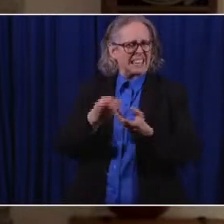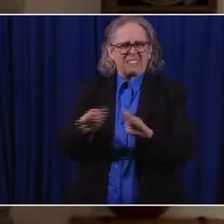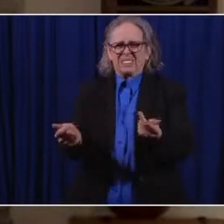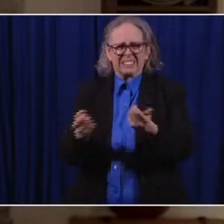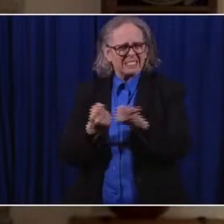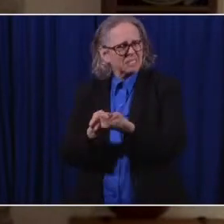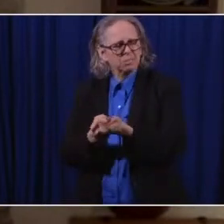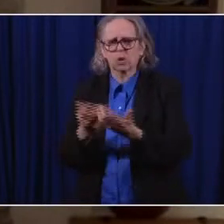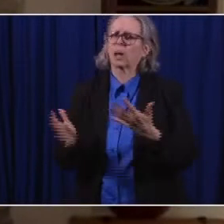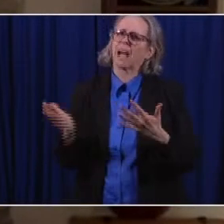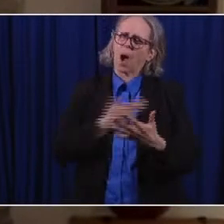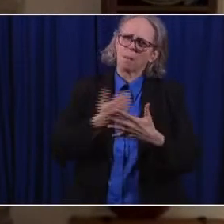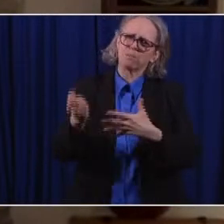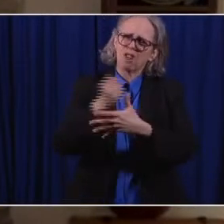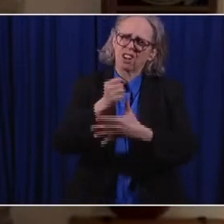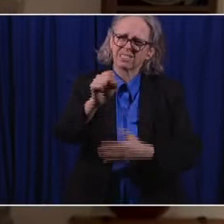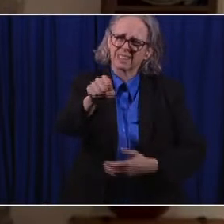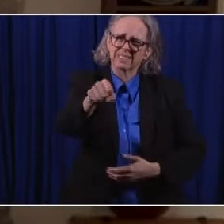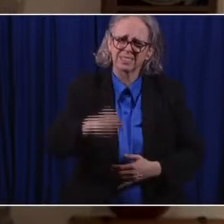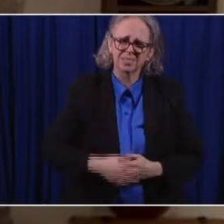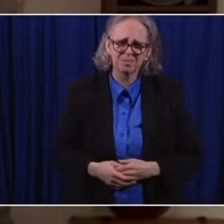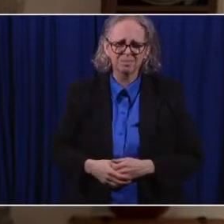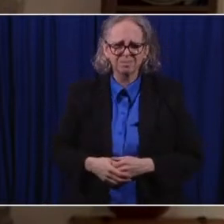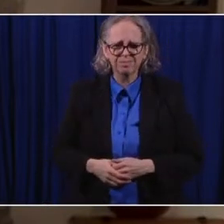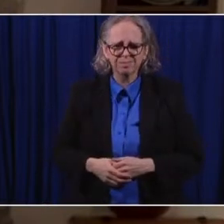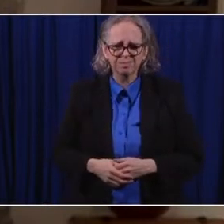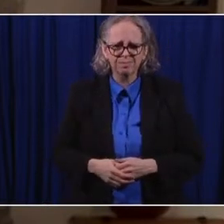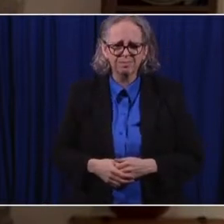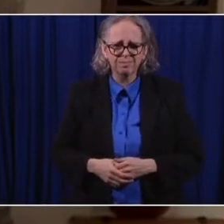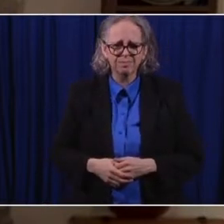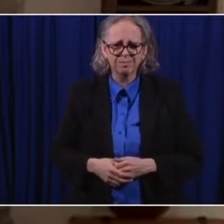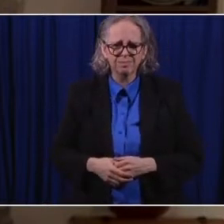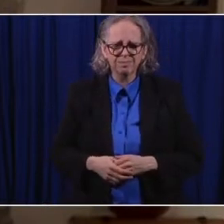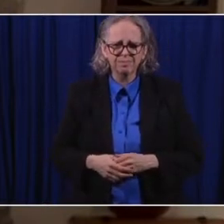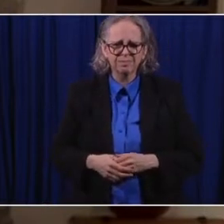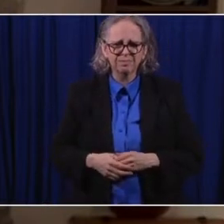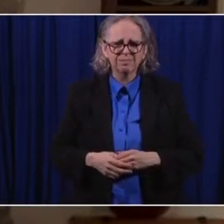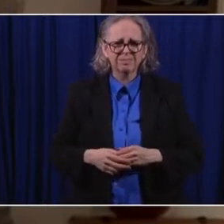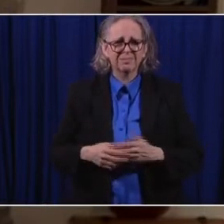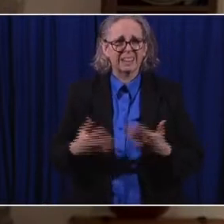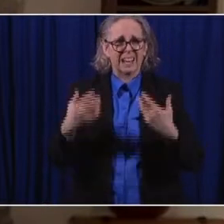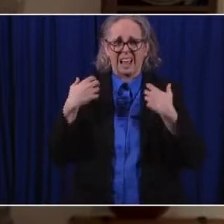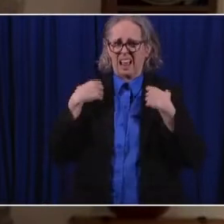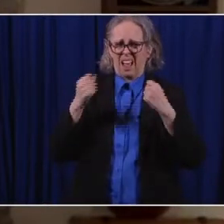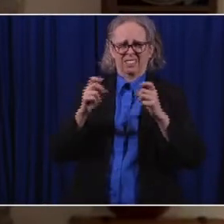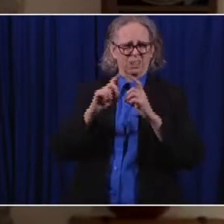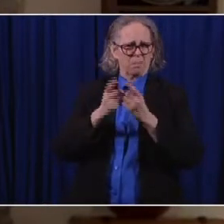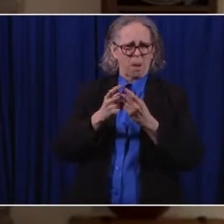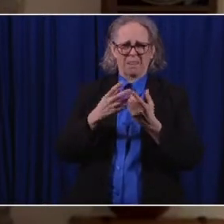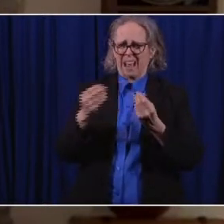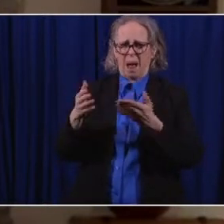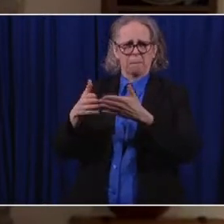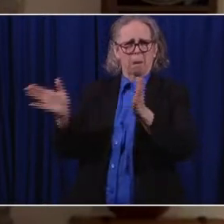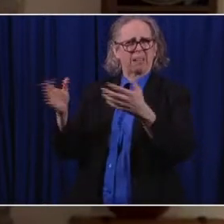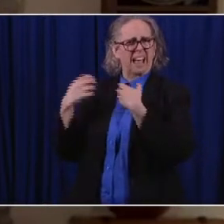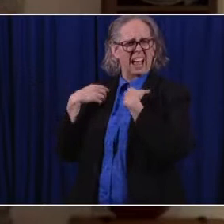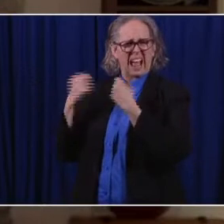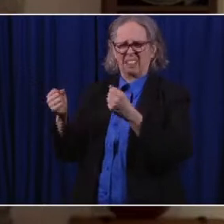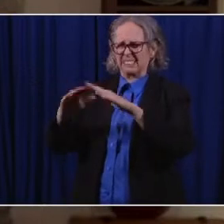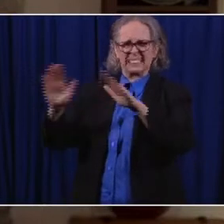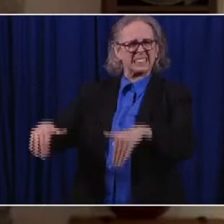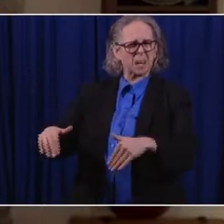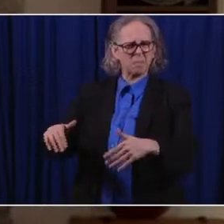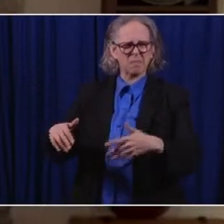very important. We have a health department and a health system, public health system that's been neglected for too